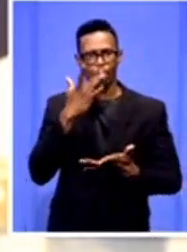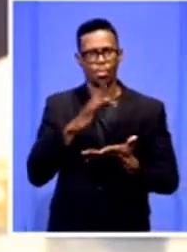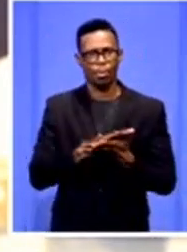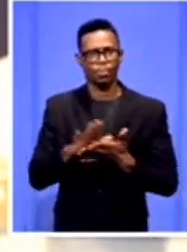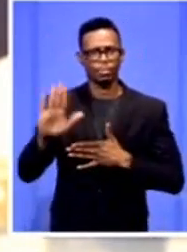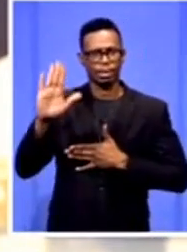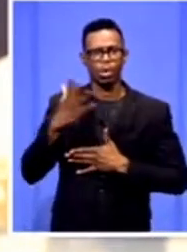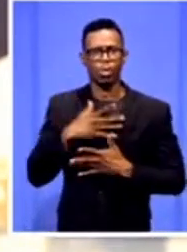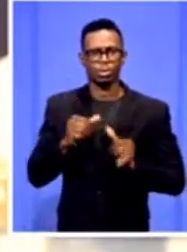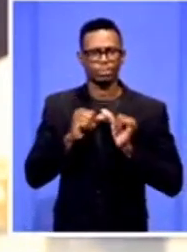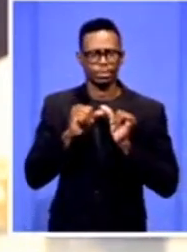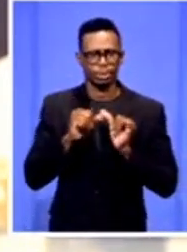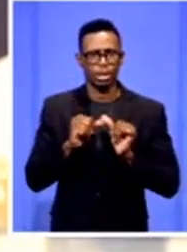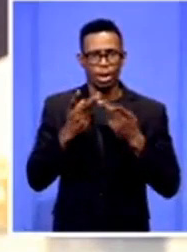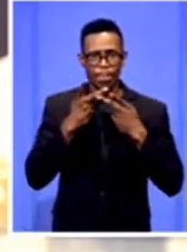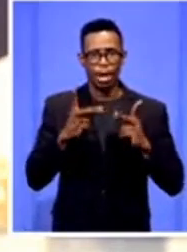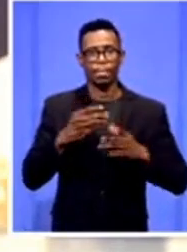I know people are saying